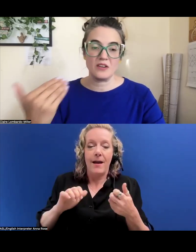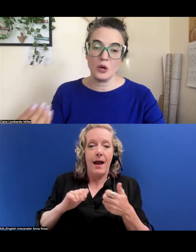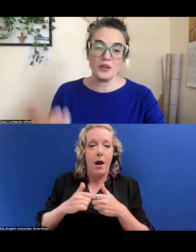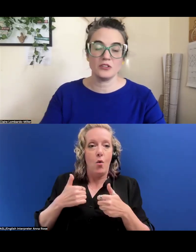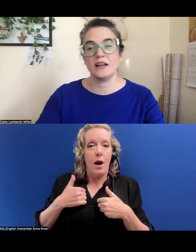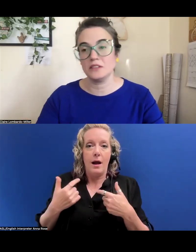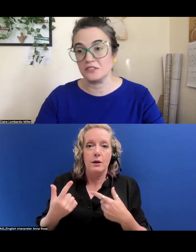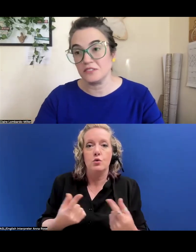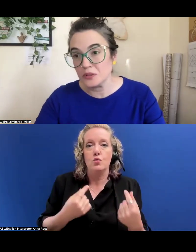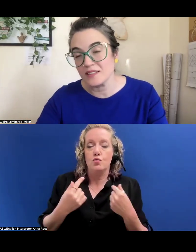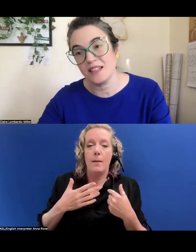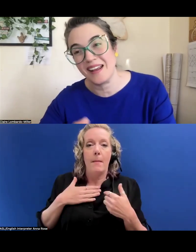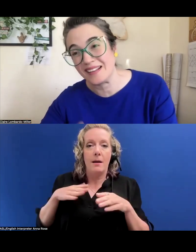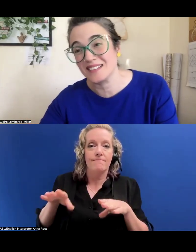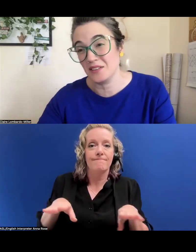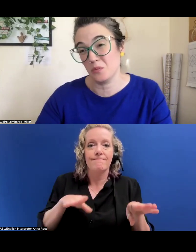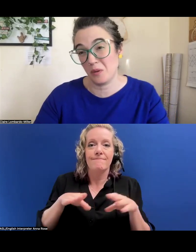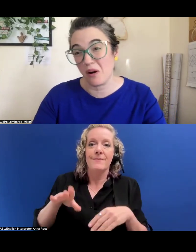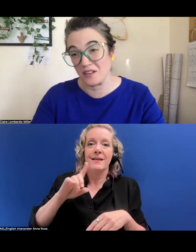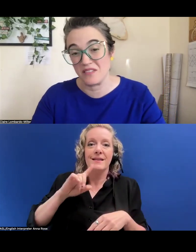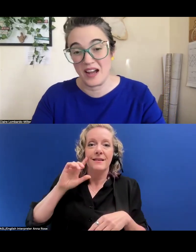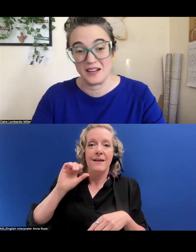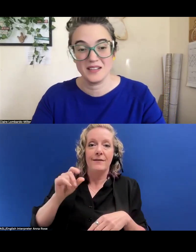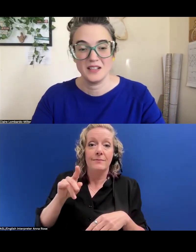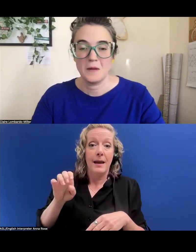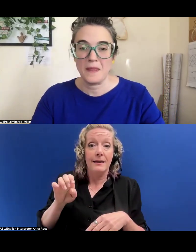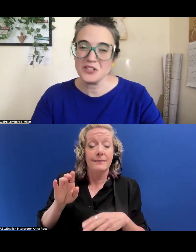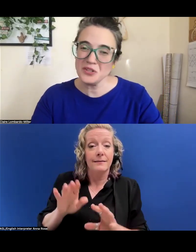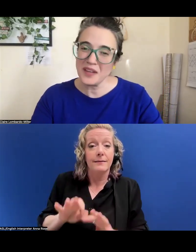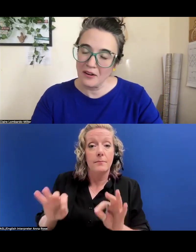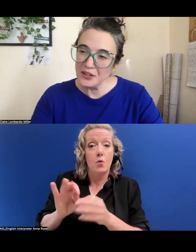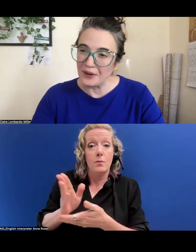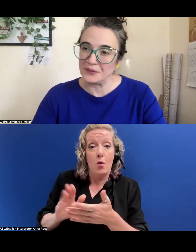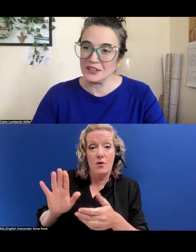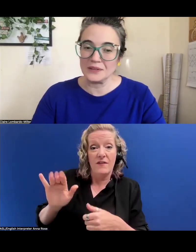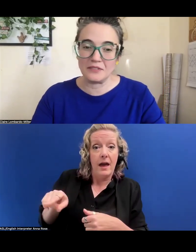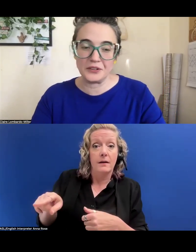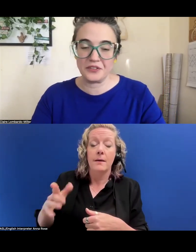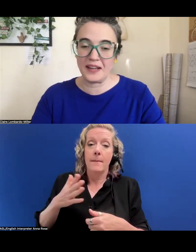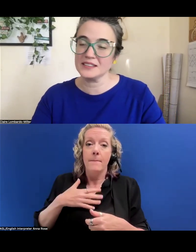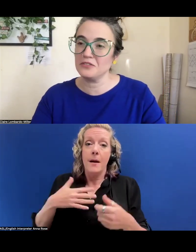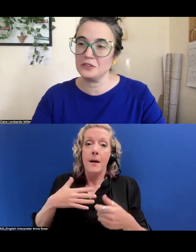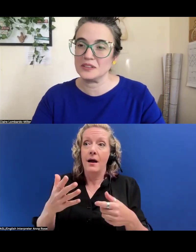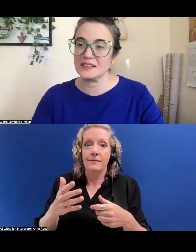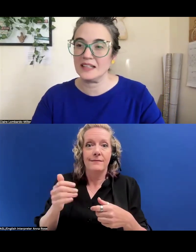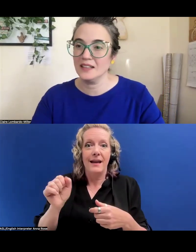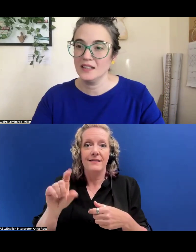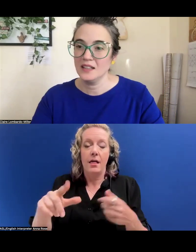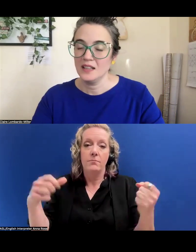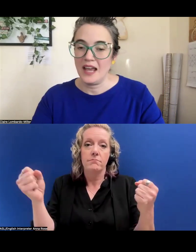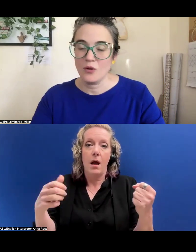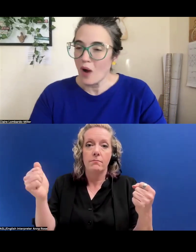And then knowing your level of fluency in ASL is a big part of that. And do you care to know your level of ASL